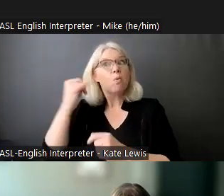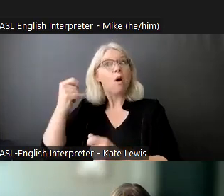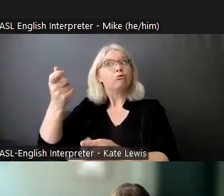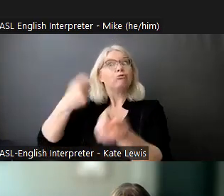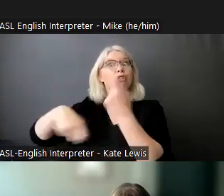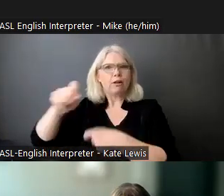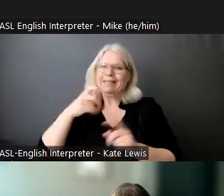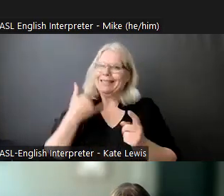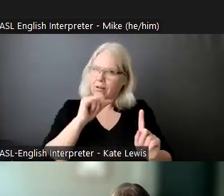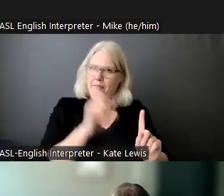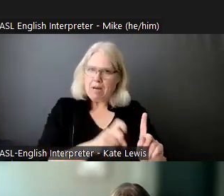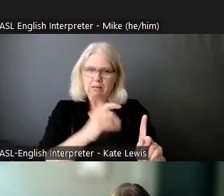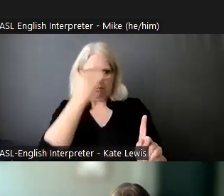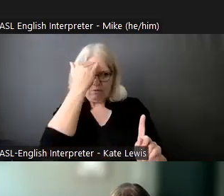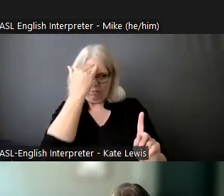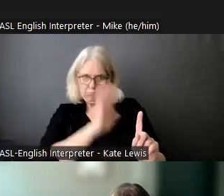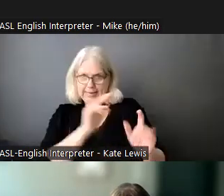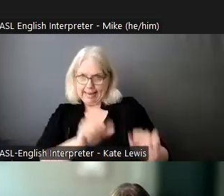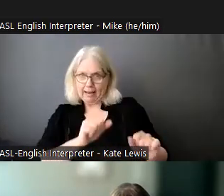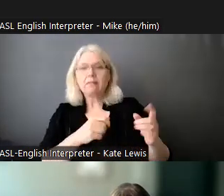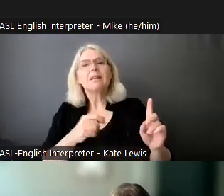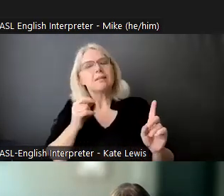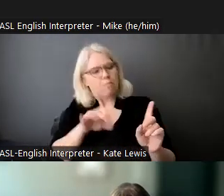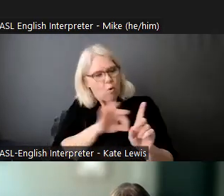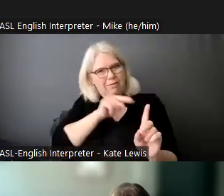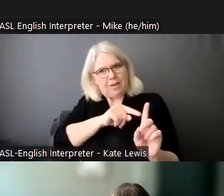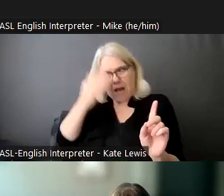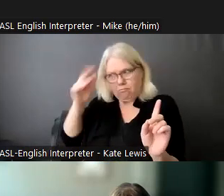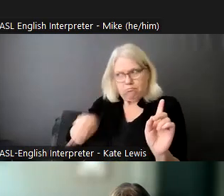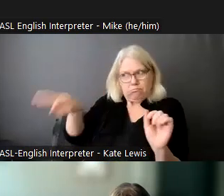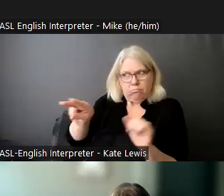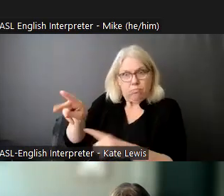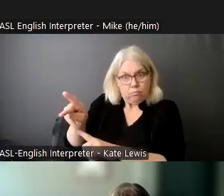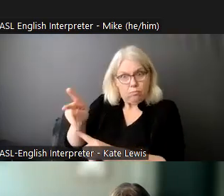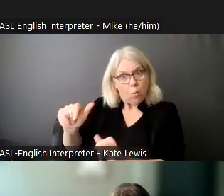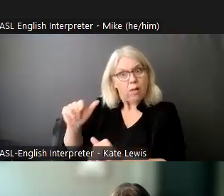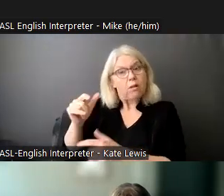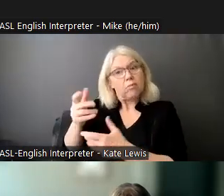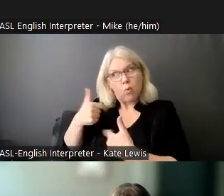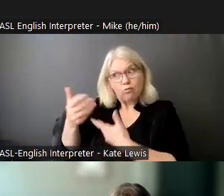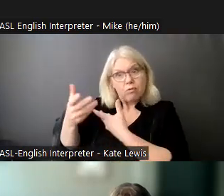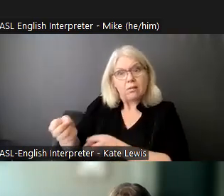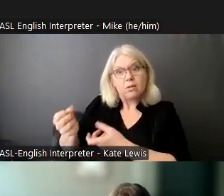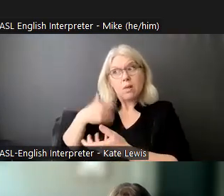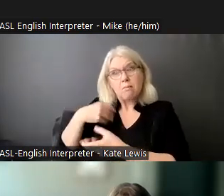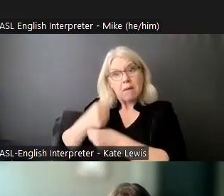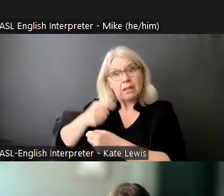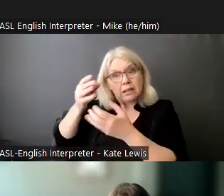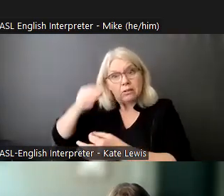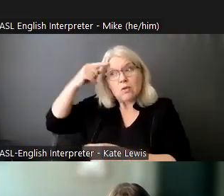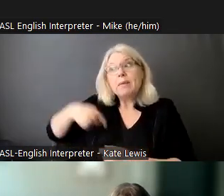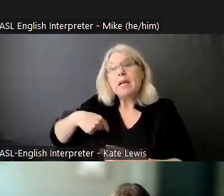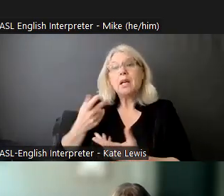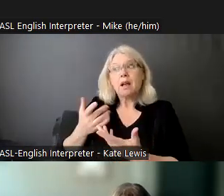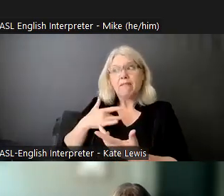pick, has a genuine concern for their well-being? And do they appreciate that the person may need to make decisions on